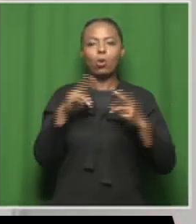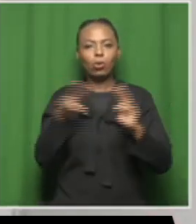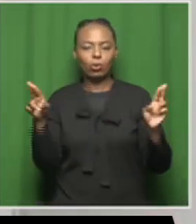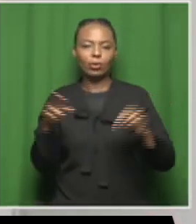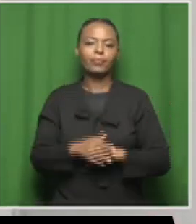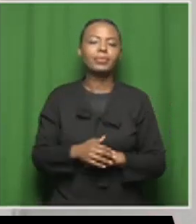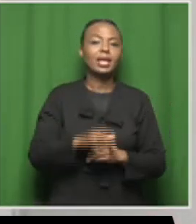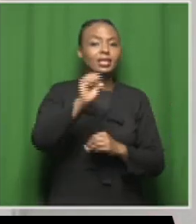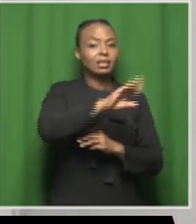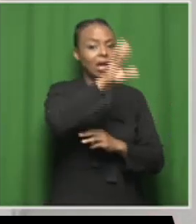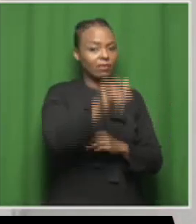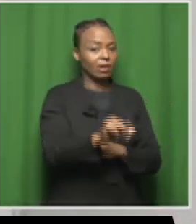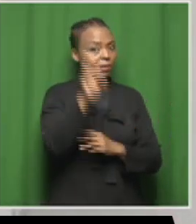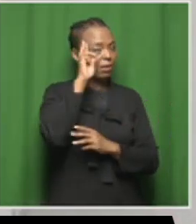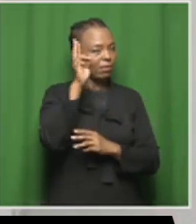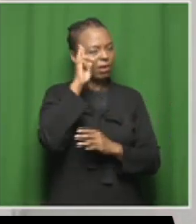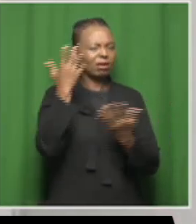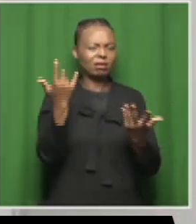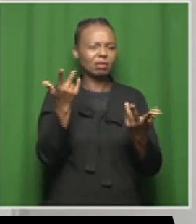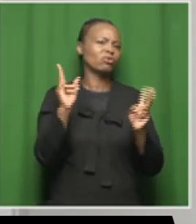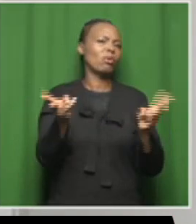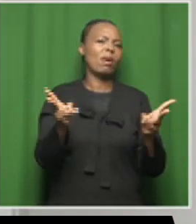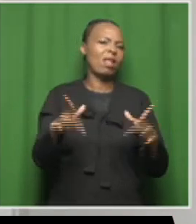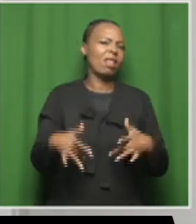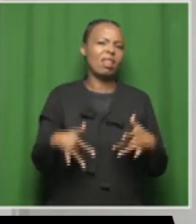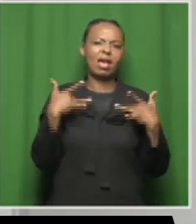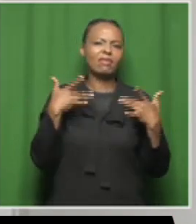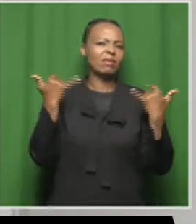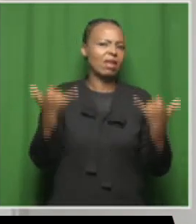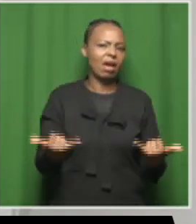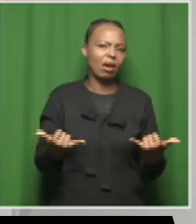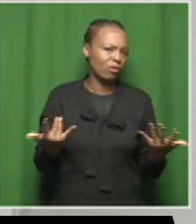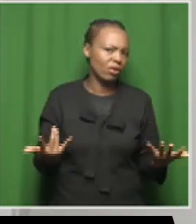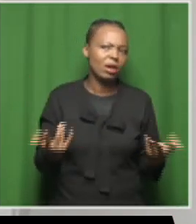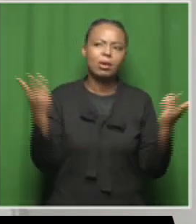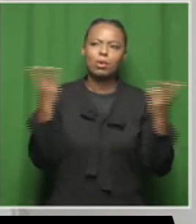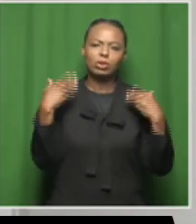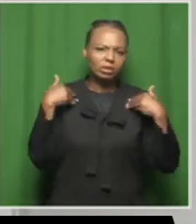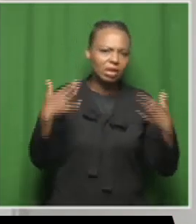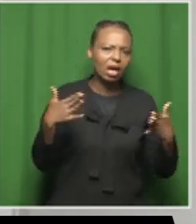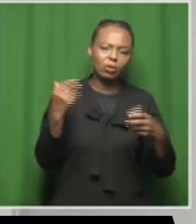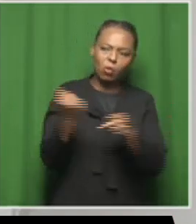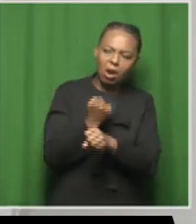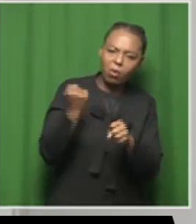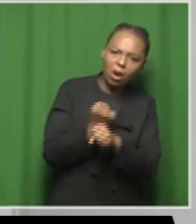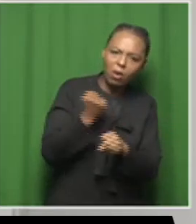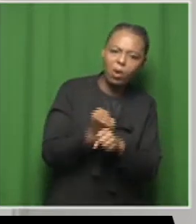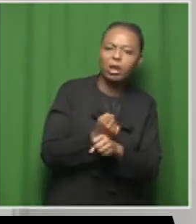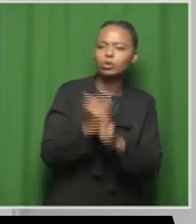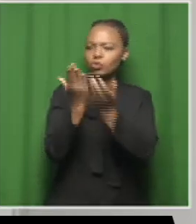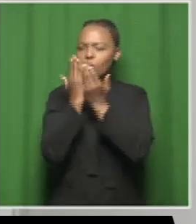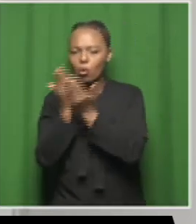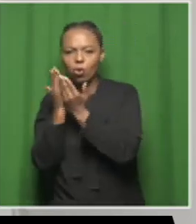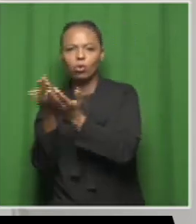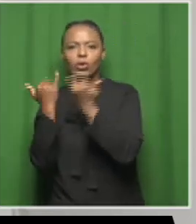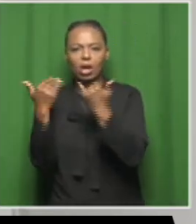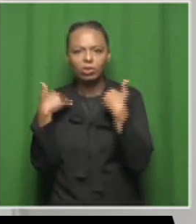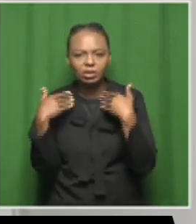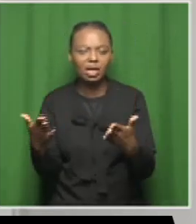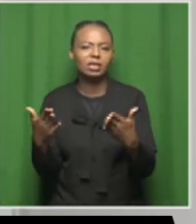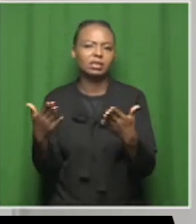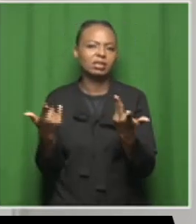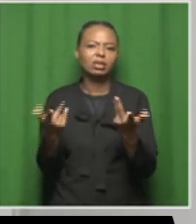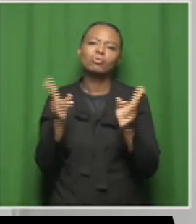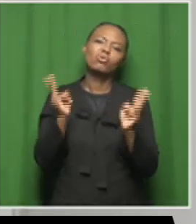back, to our normal life. Everyone's starting working and school, and the main advice is just common sense about